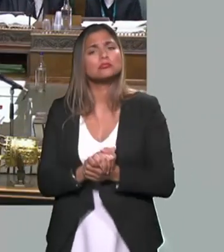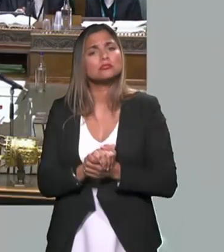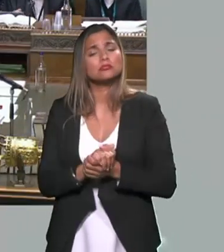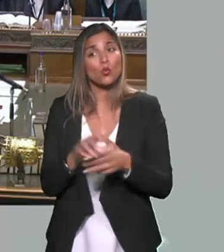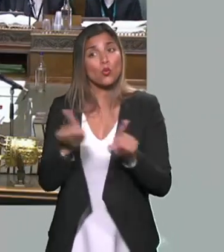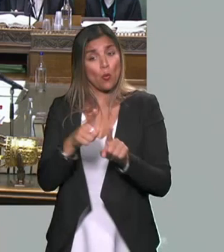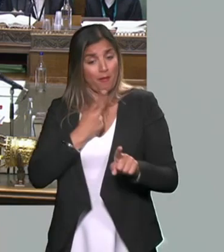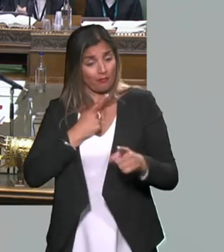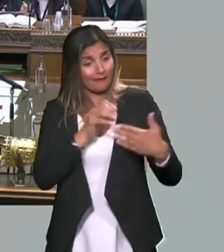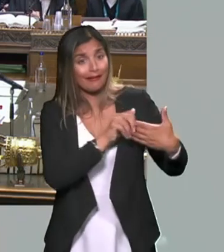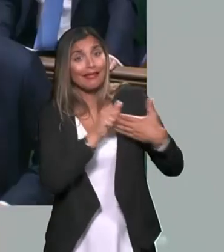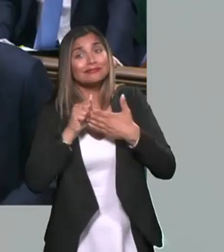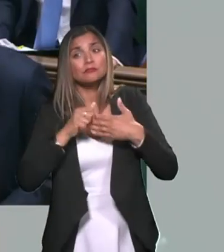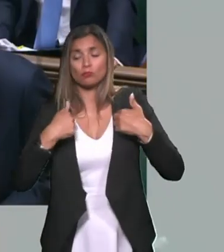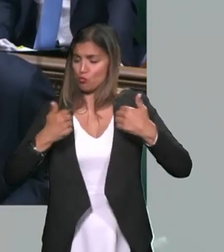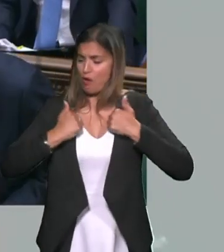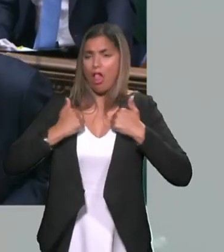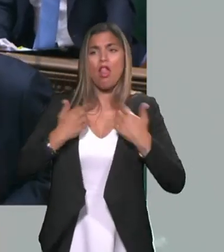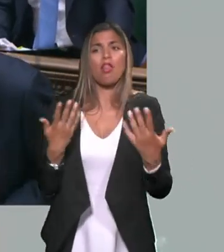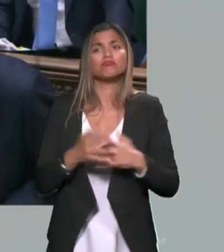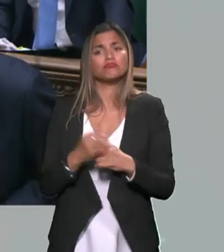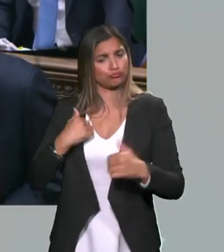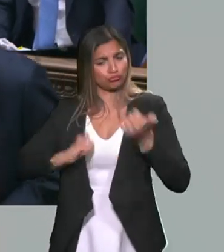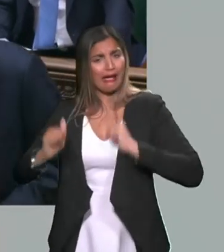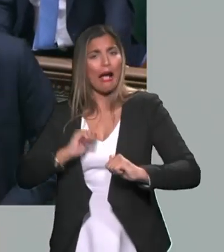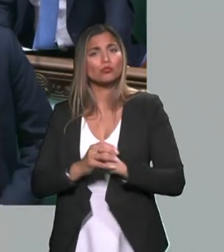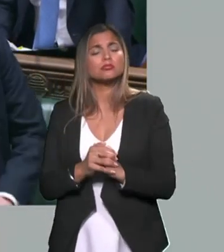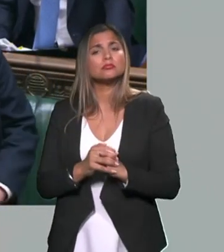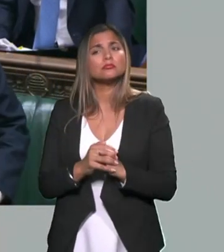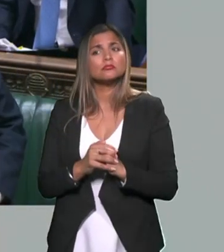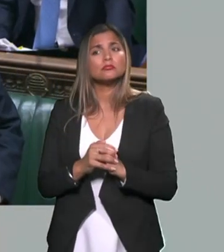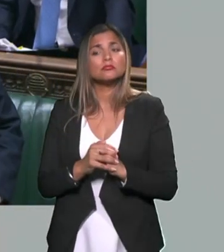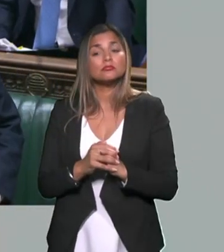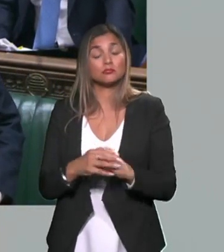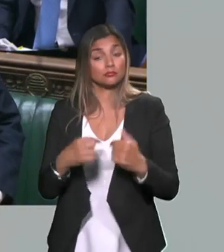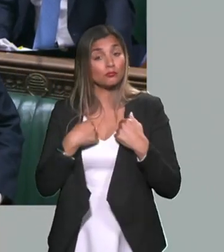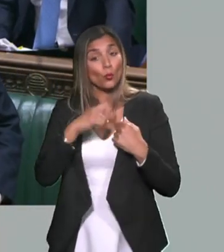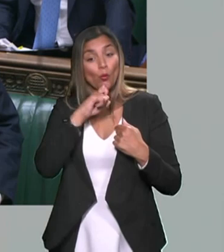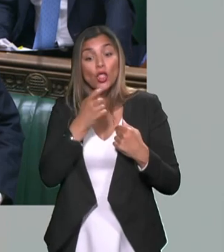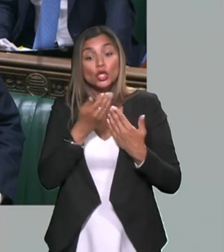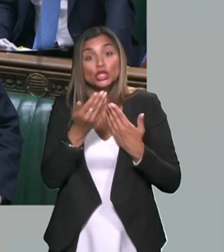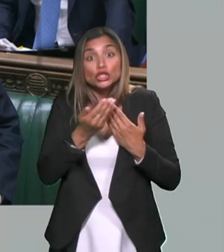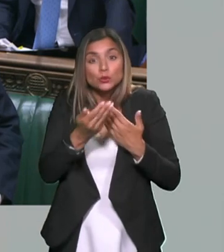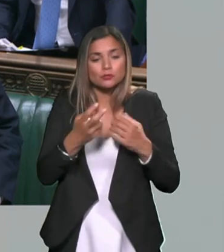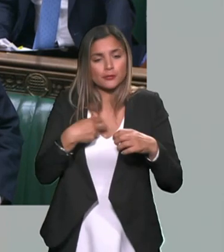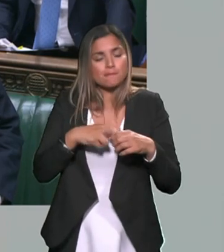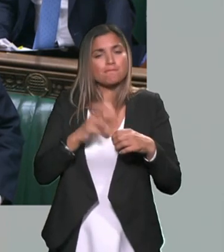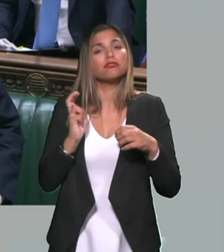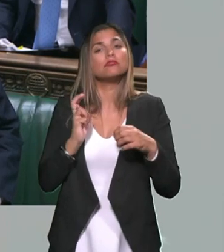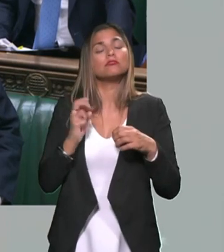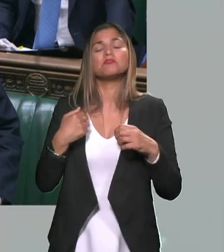I have given. And I will be leaving, Mr. Speaker, I will be leaving soon with my